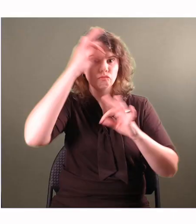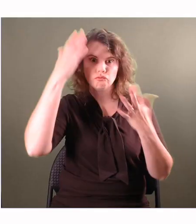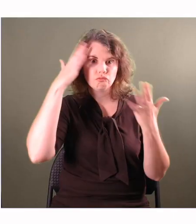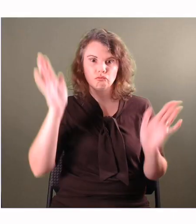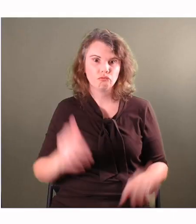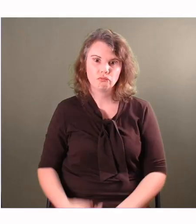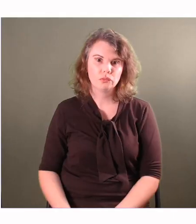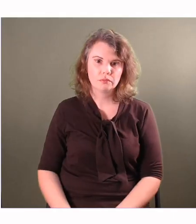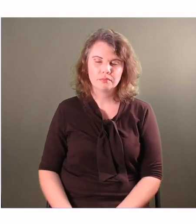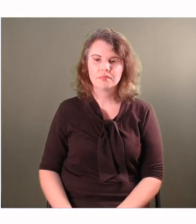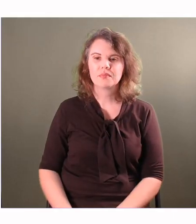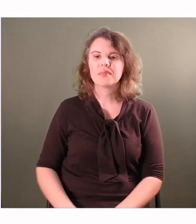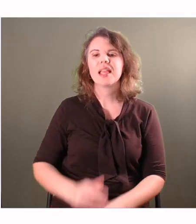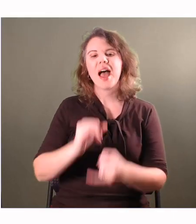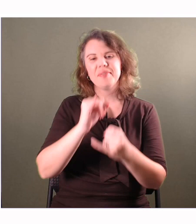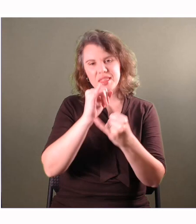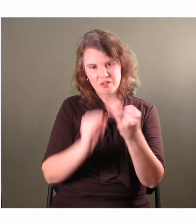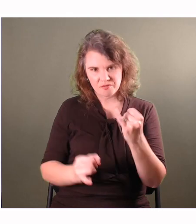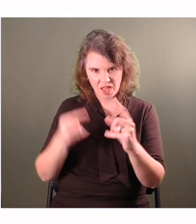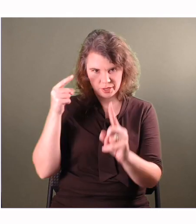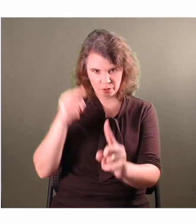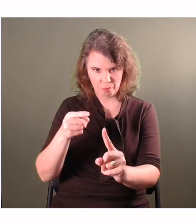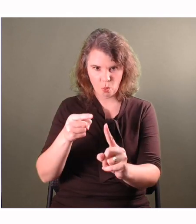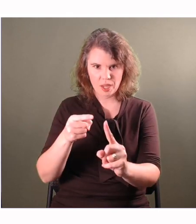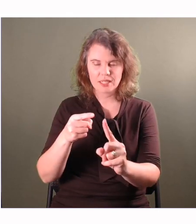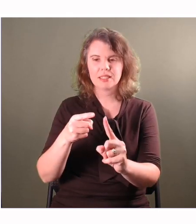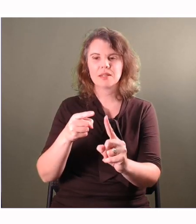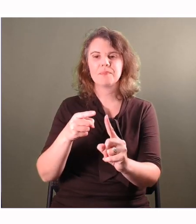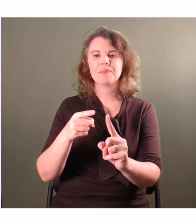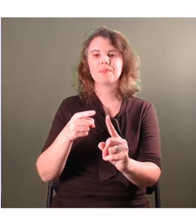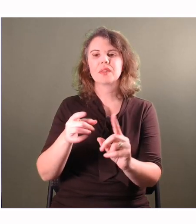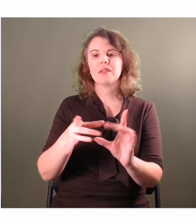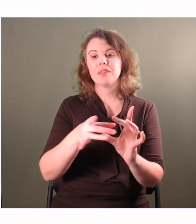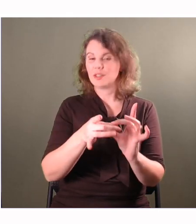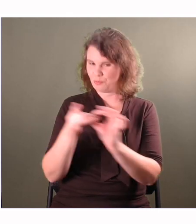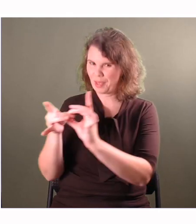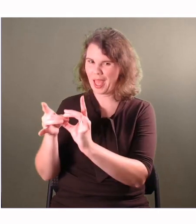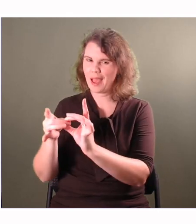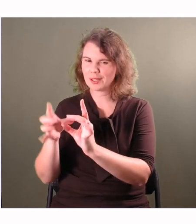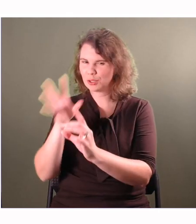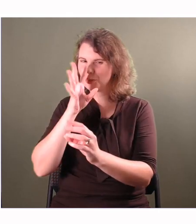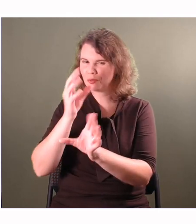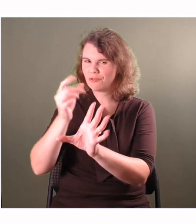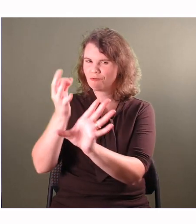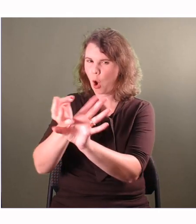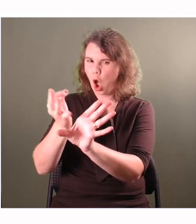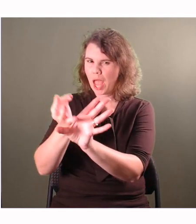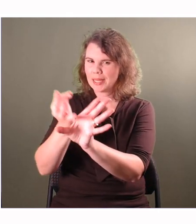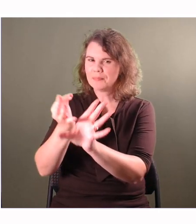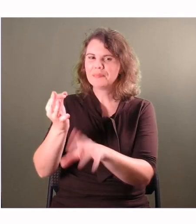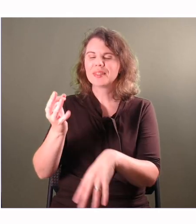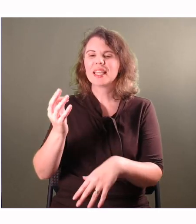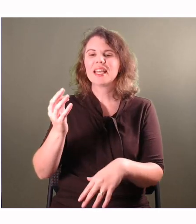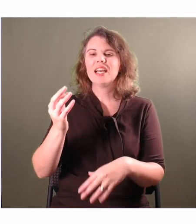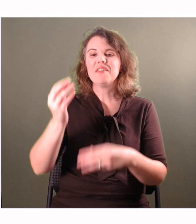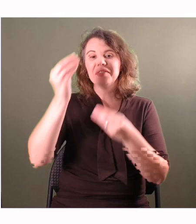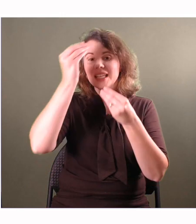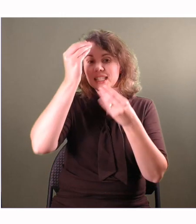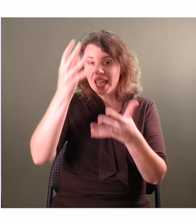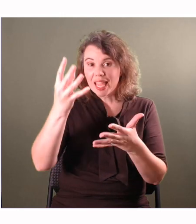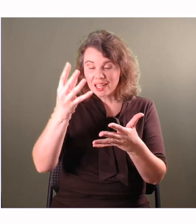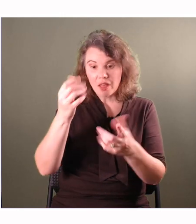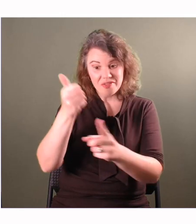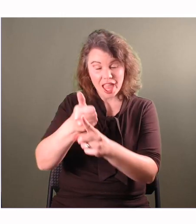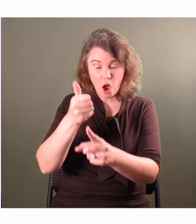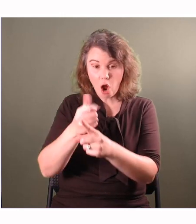oblivious. They have no idea. And the final point I want to make, and this just goes back to Sigmund Freud, the data that we're looking at